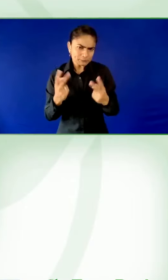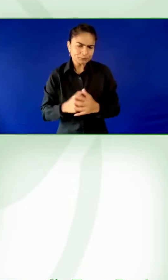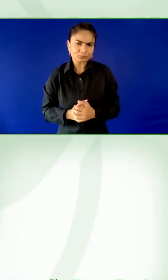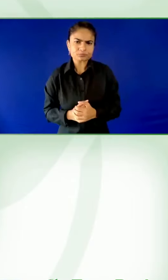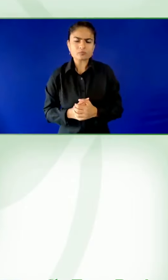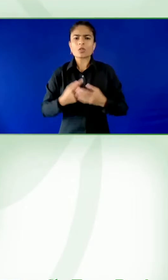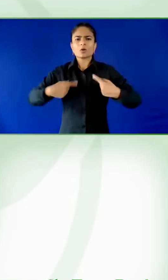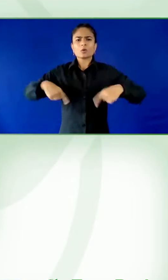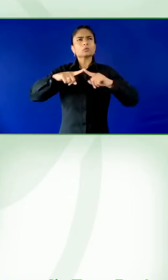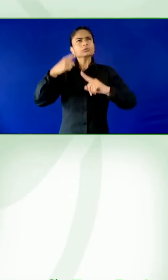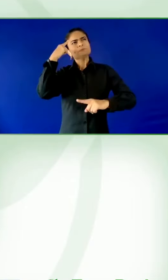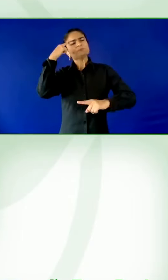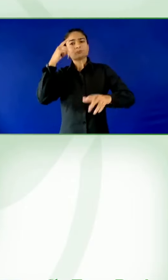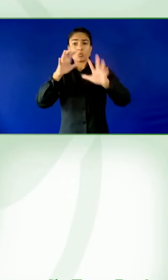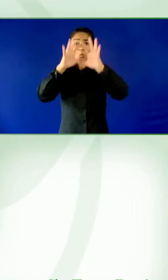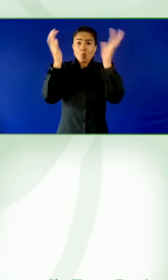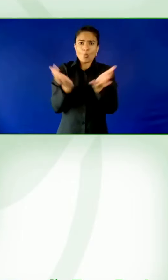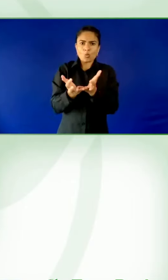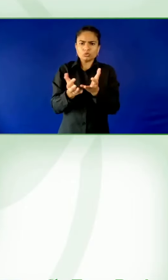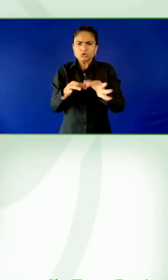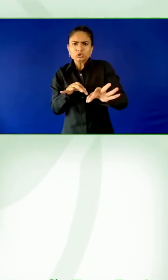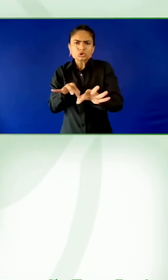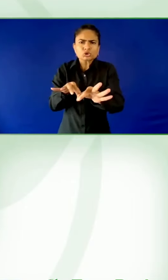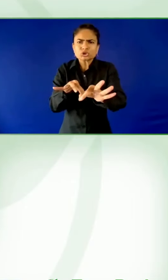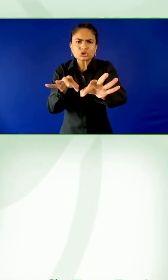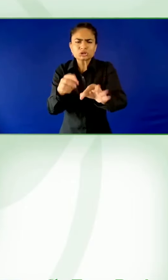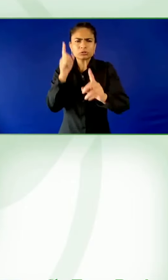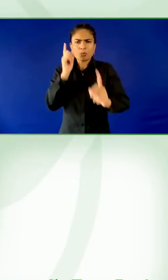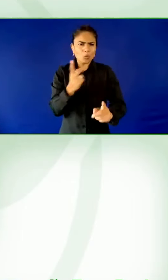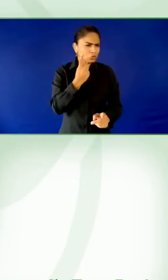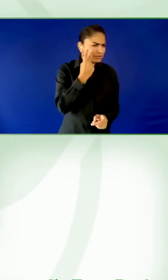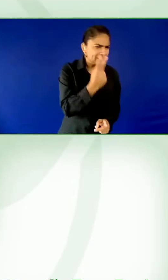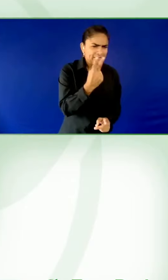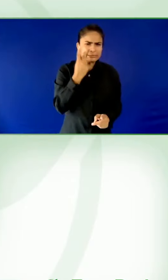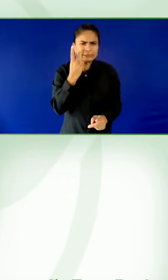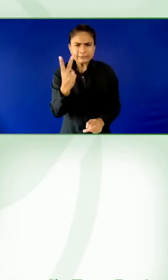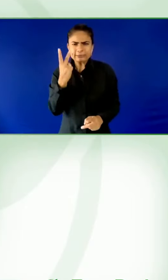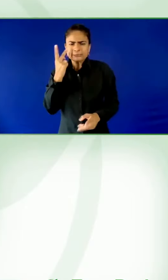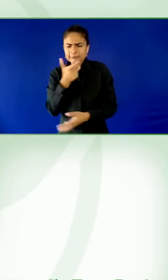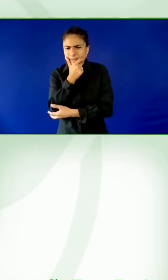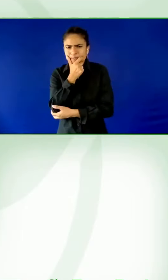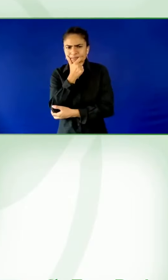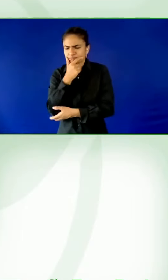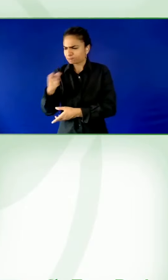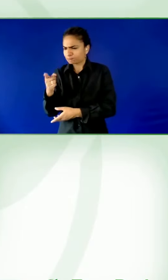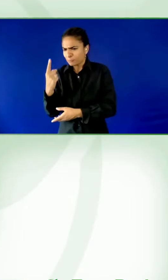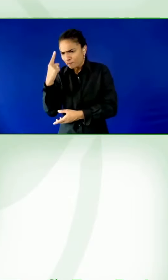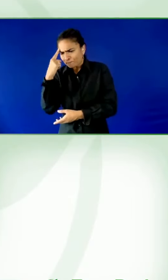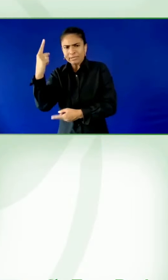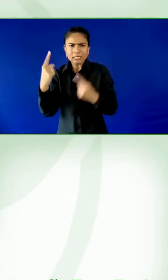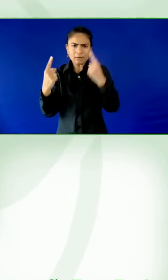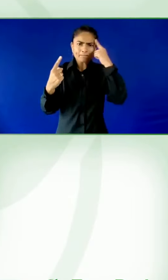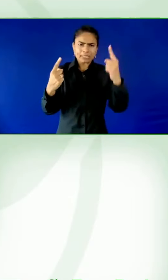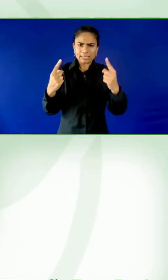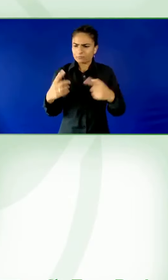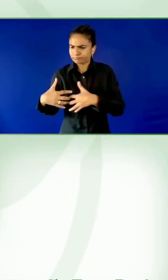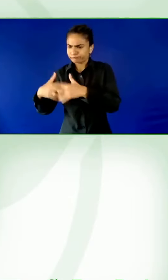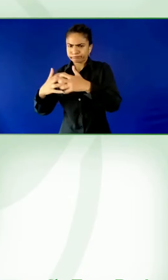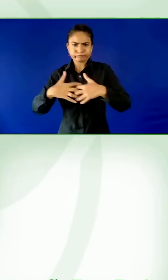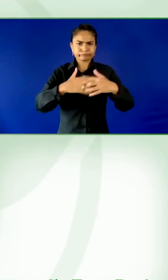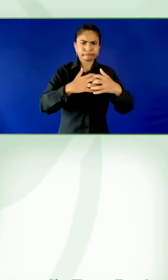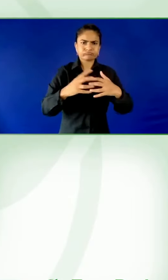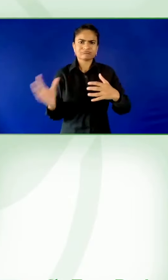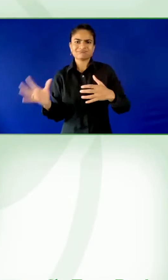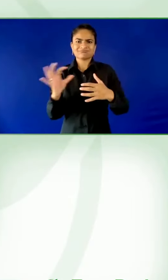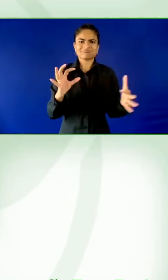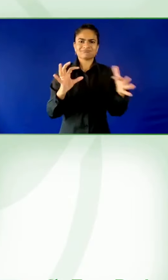multidimensional, multicultural, multi-valid, in multifaceted way is absolutely